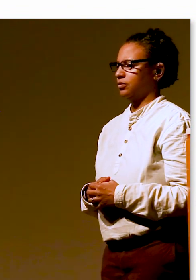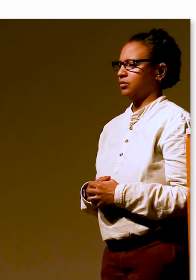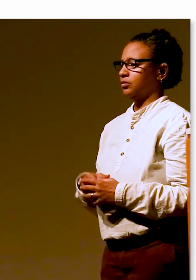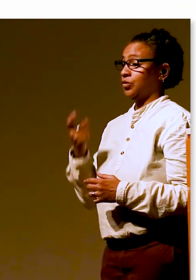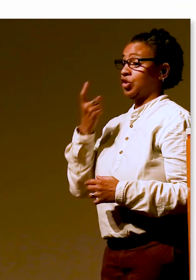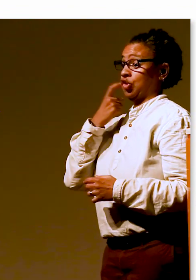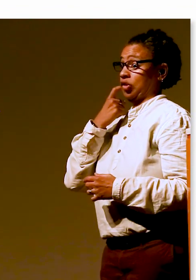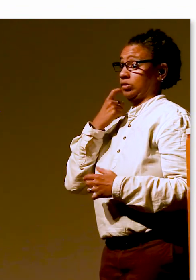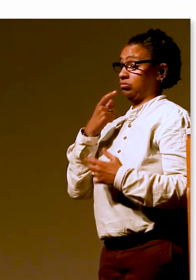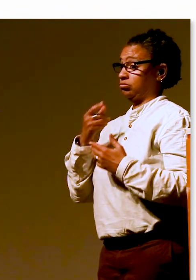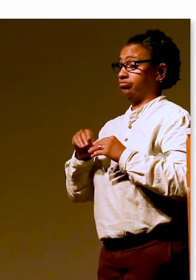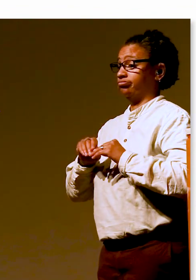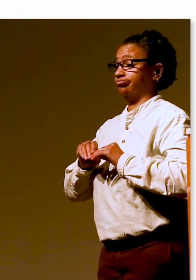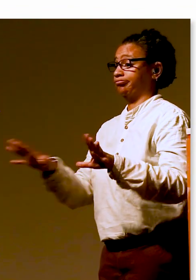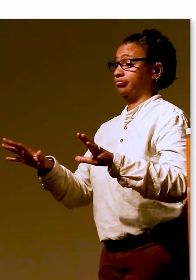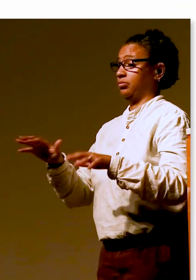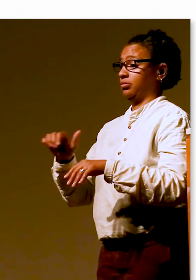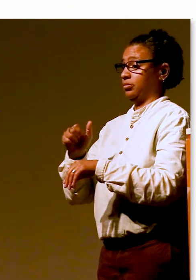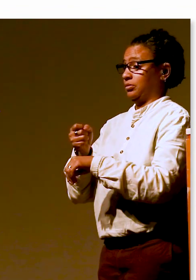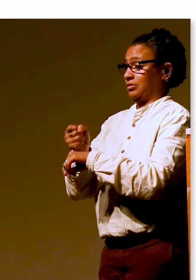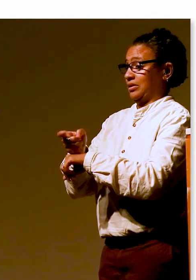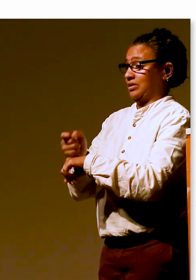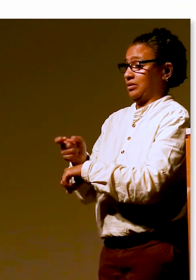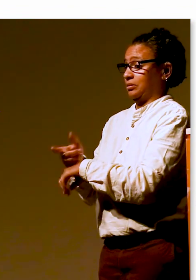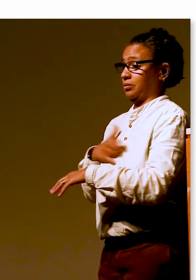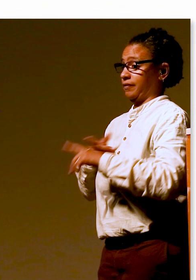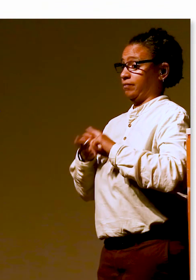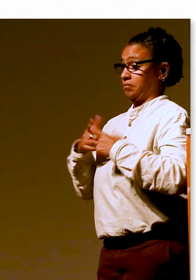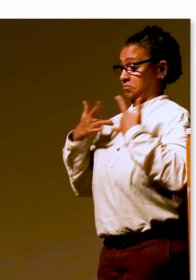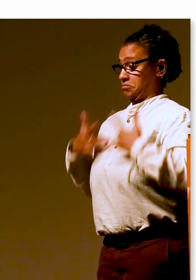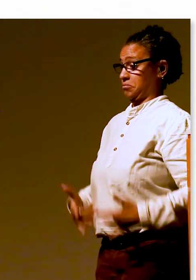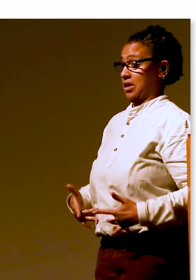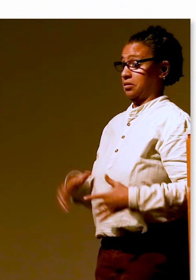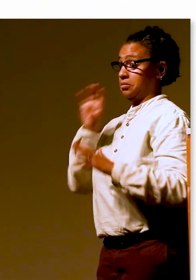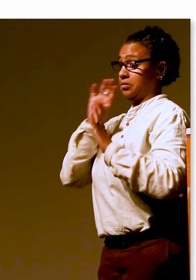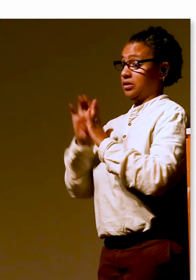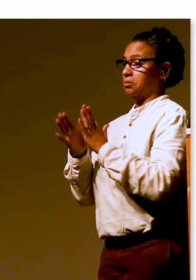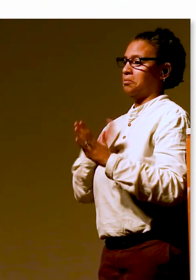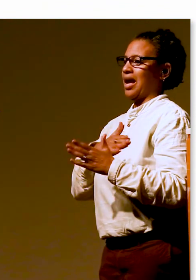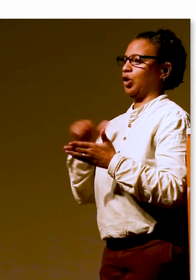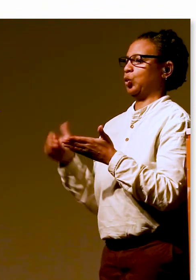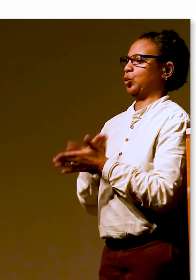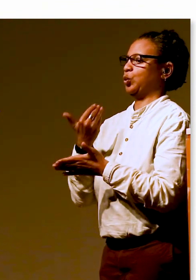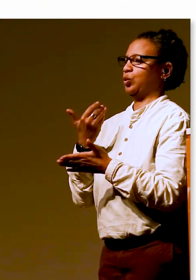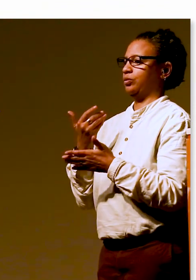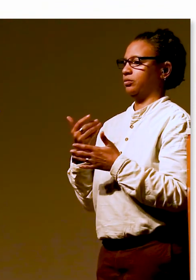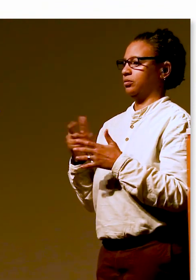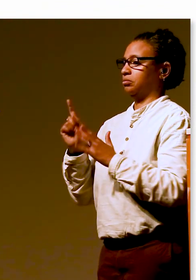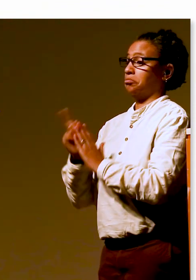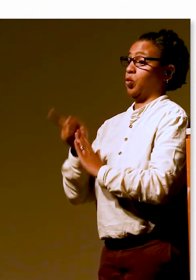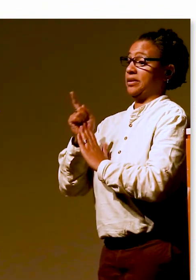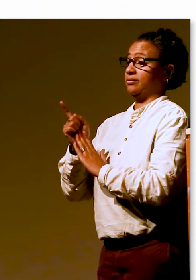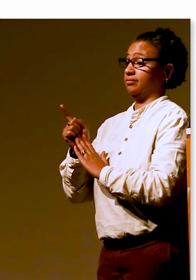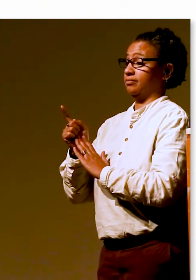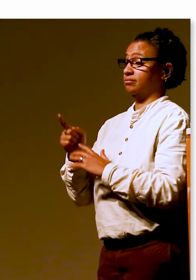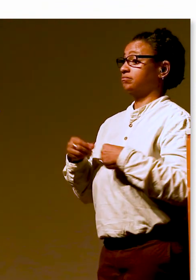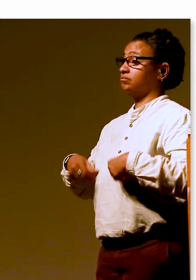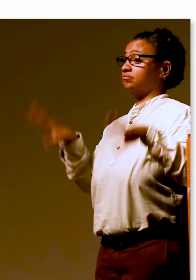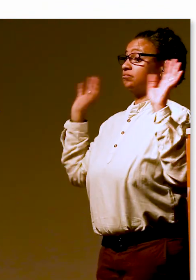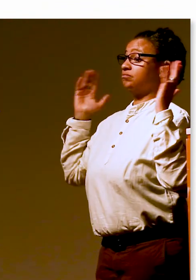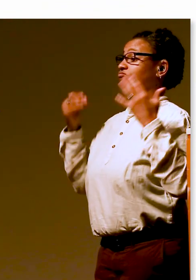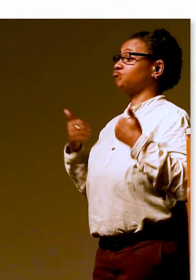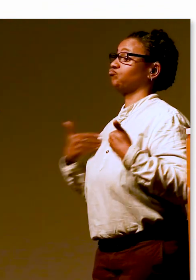like, how protective are you of those images? It sounds like your experience on the internet has been relatively kind also, but is there anything that you've seen